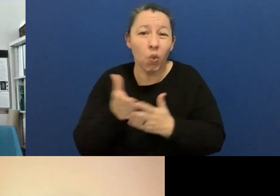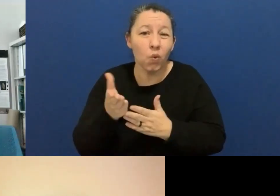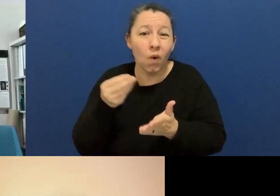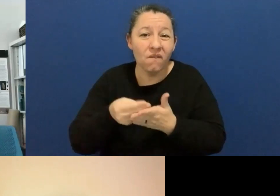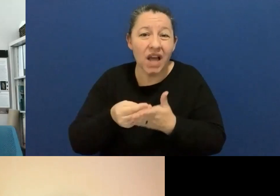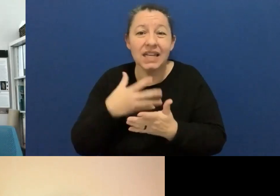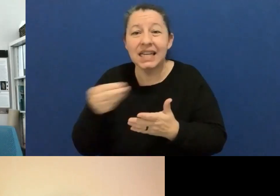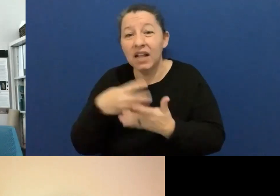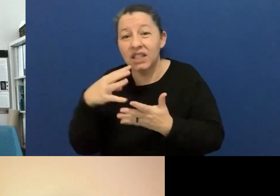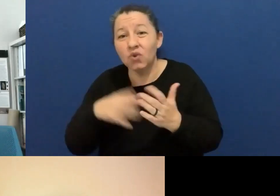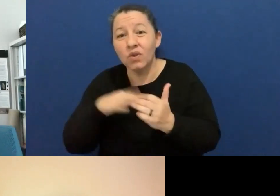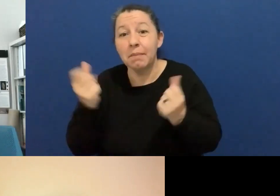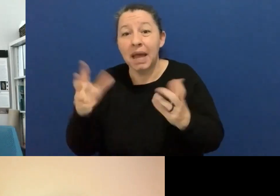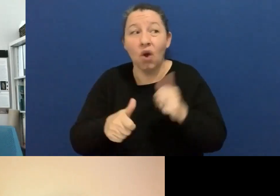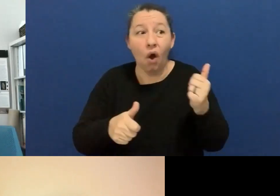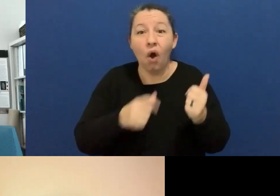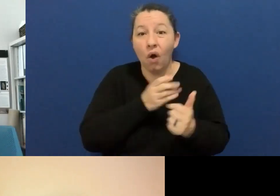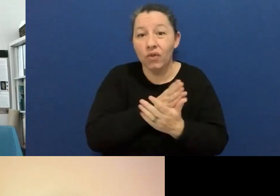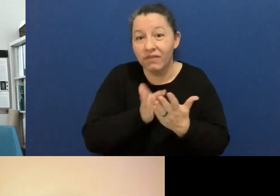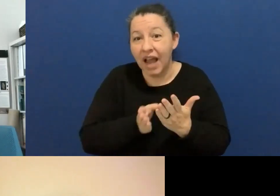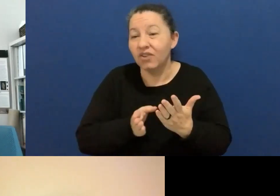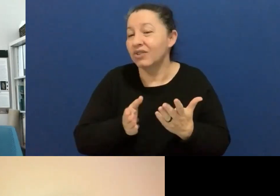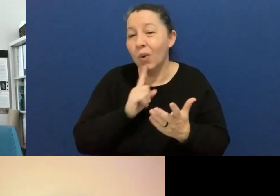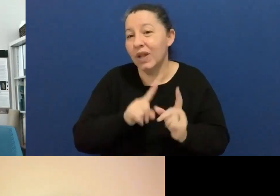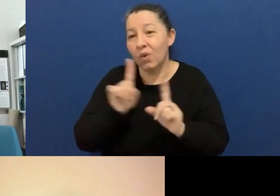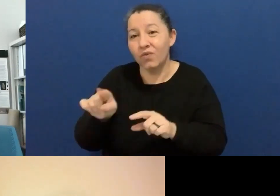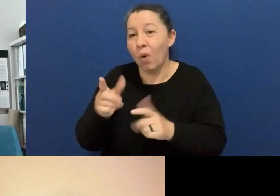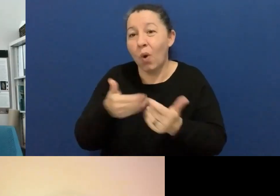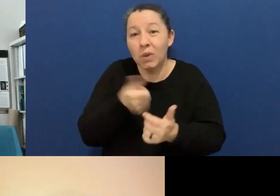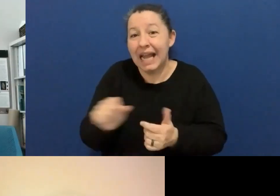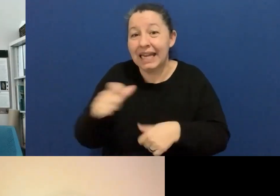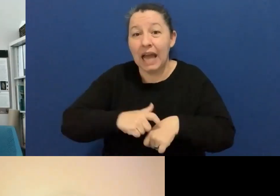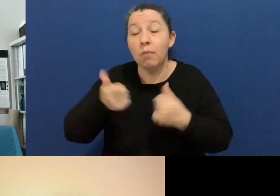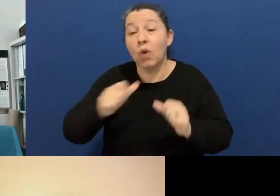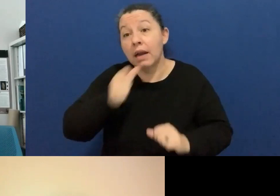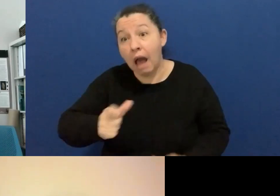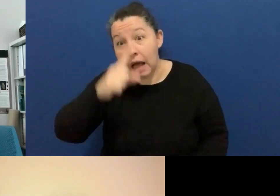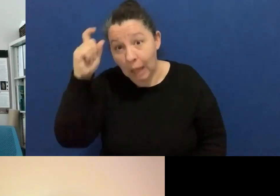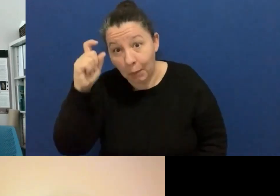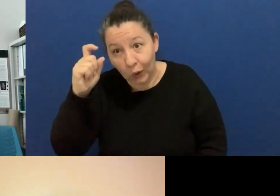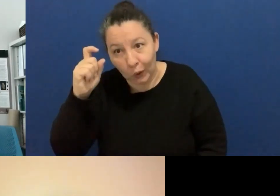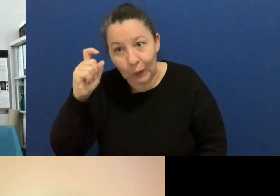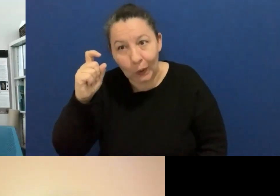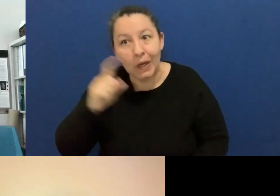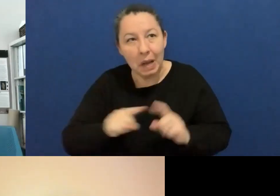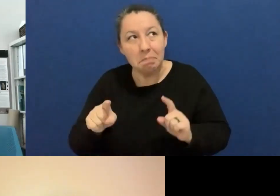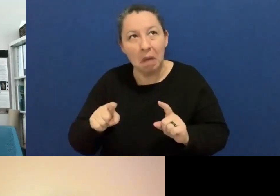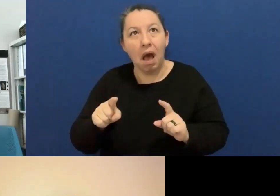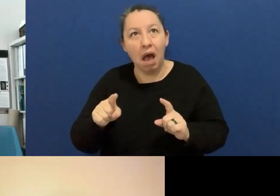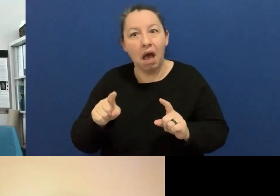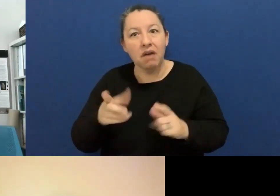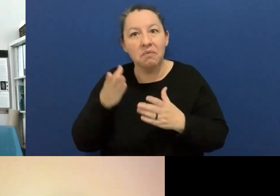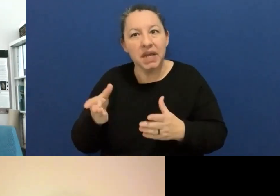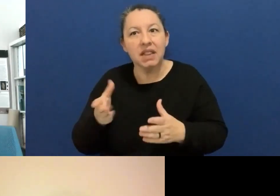things. So we've gone almost anytime. We try not to go in the summer, but we've been there from, you know,